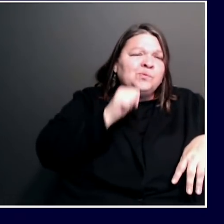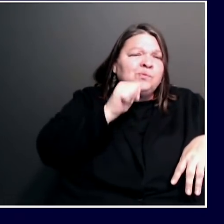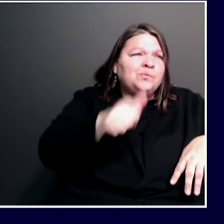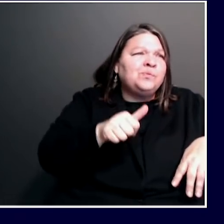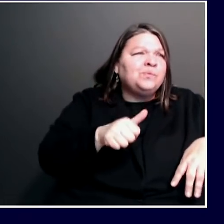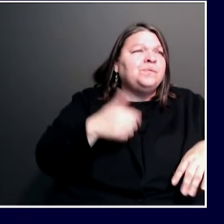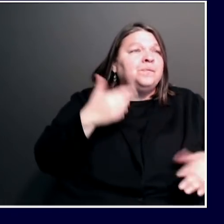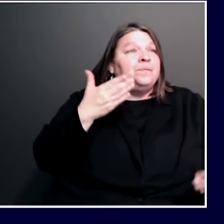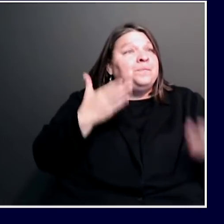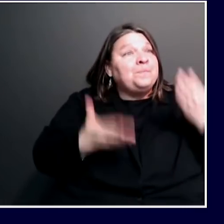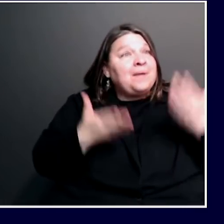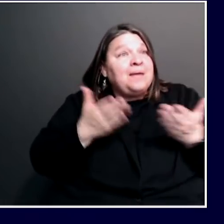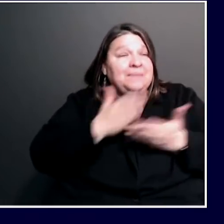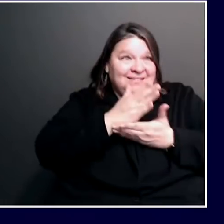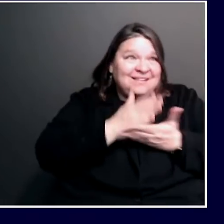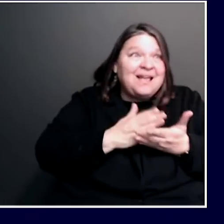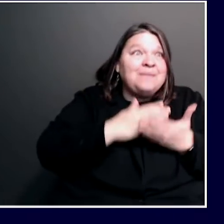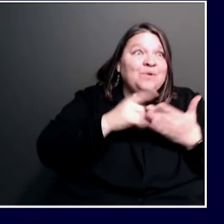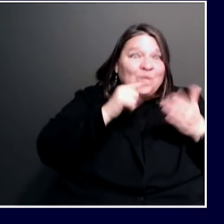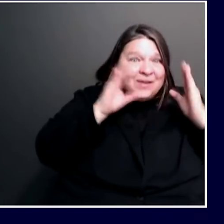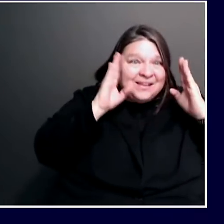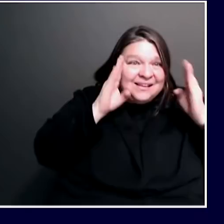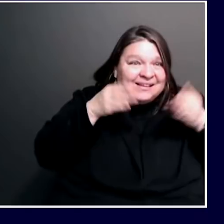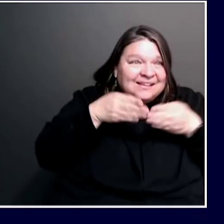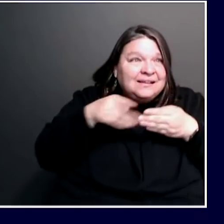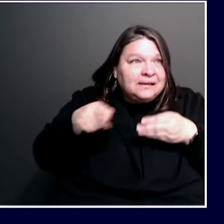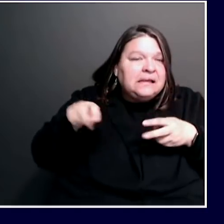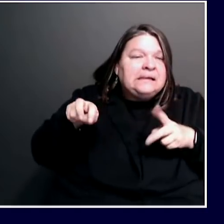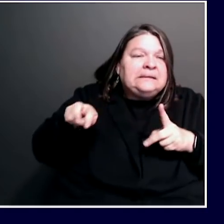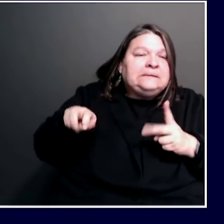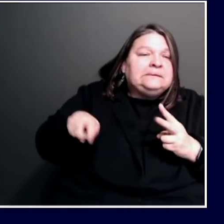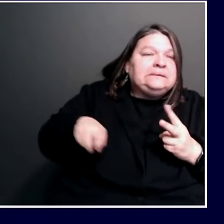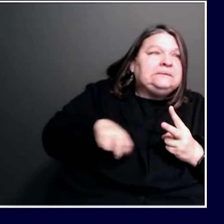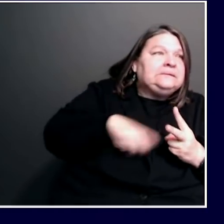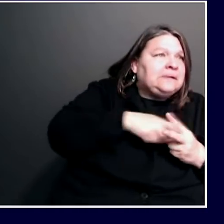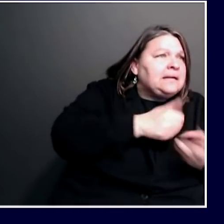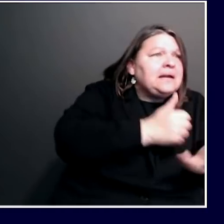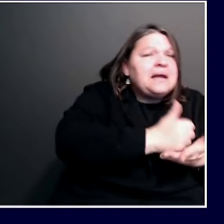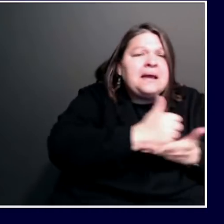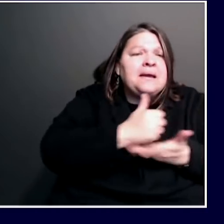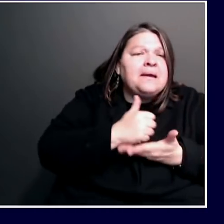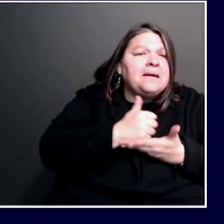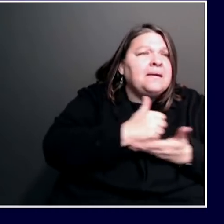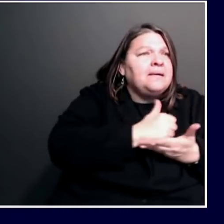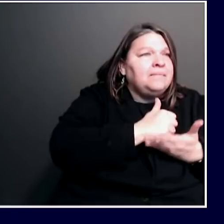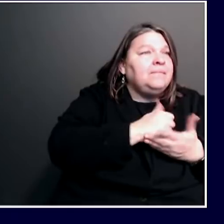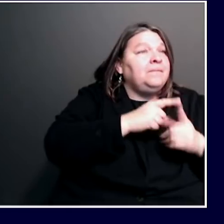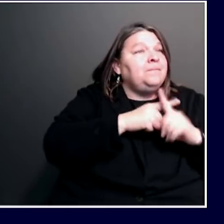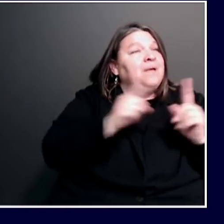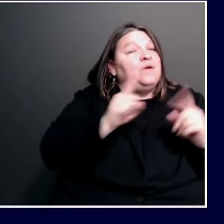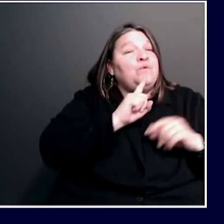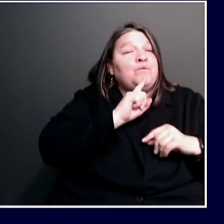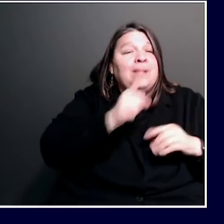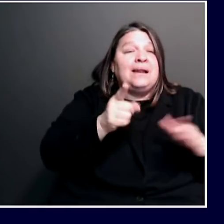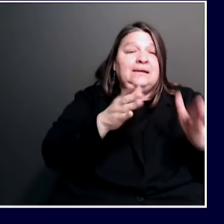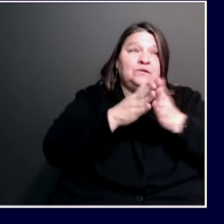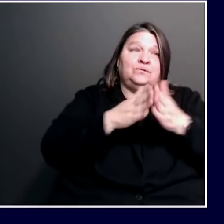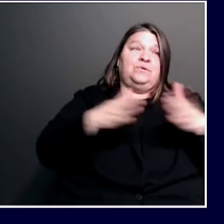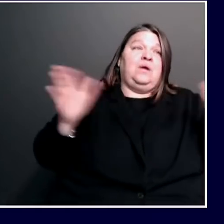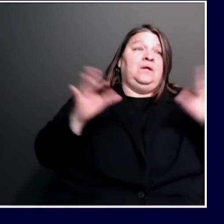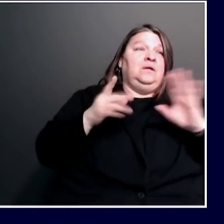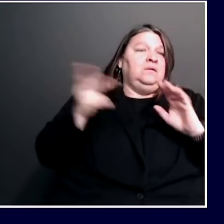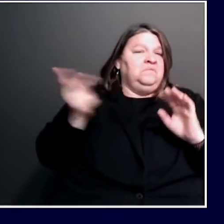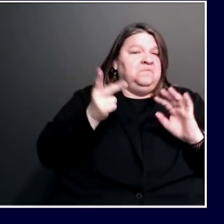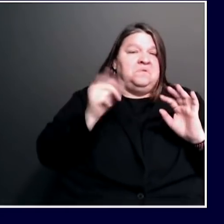of time for one of our epidemiological managers, but in general, no, it doesn't. There's not a direct relationship.